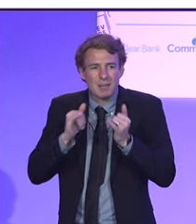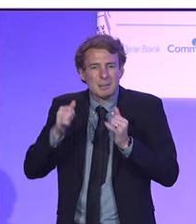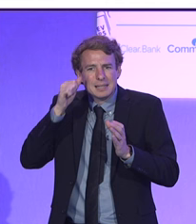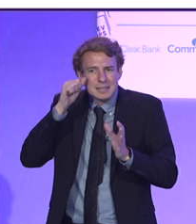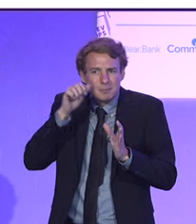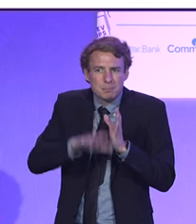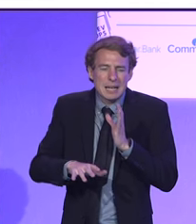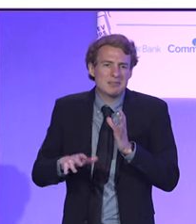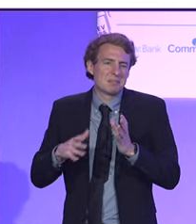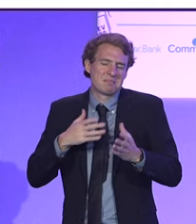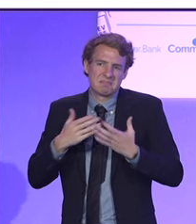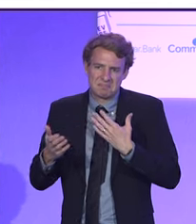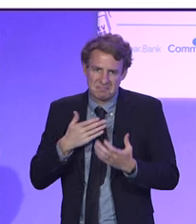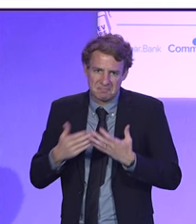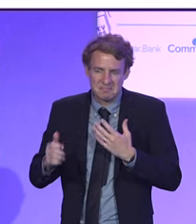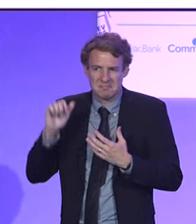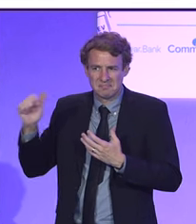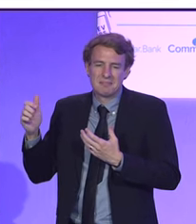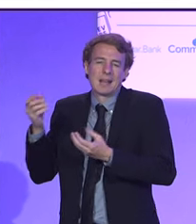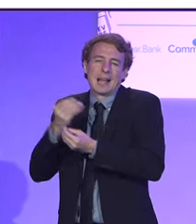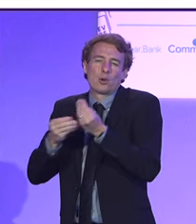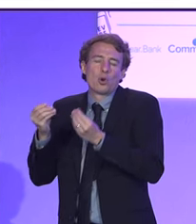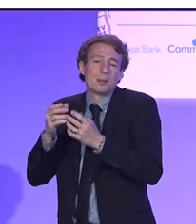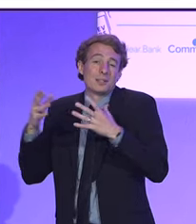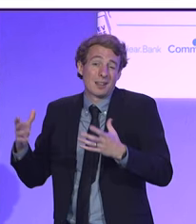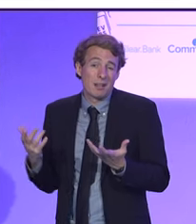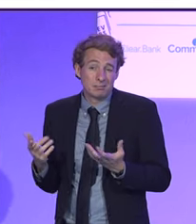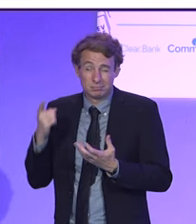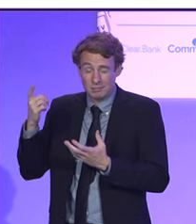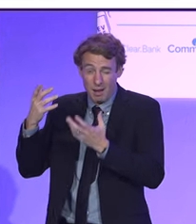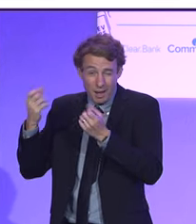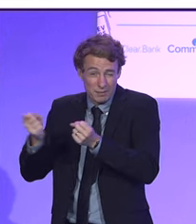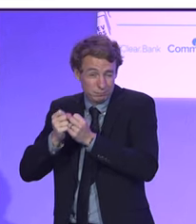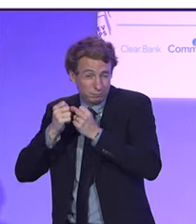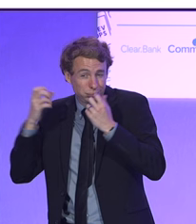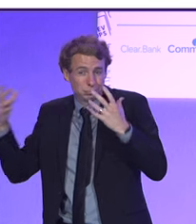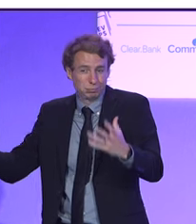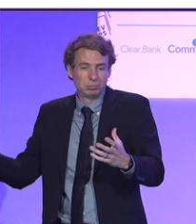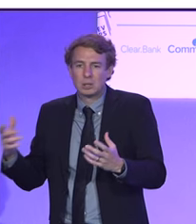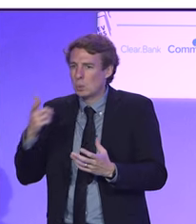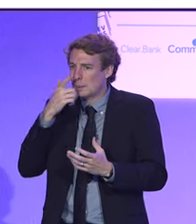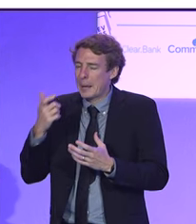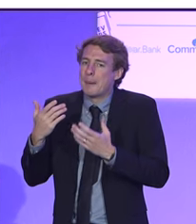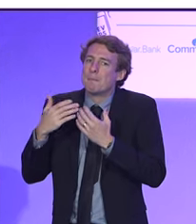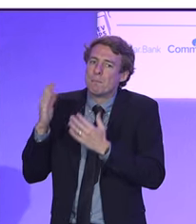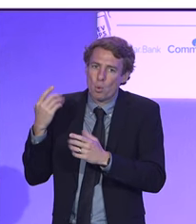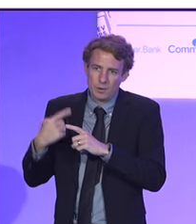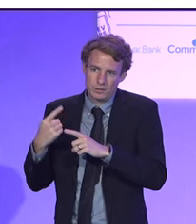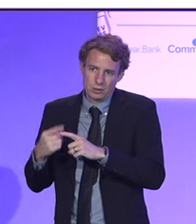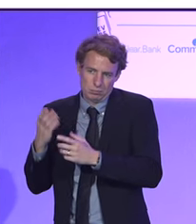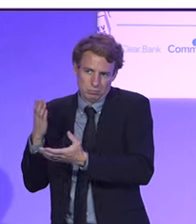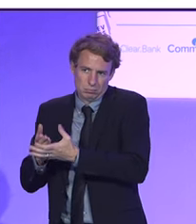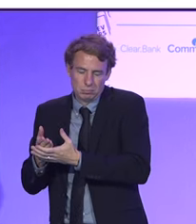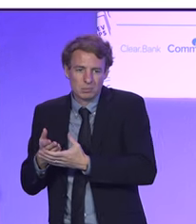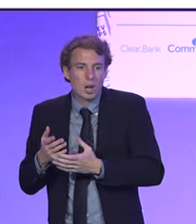have economies of scales, they run this stuff at scale. So you, not only you have to you reduce the